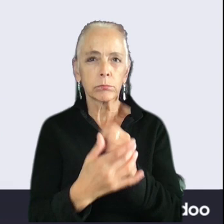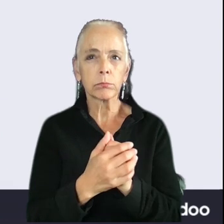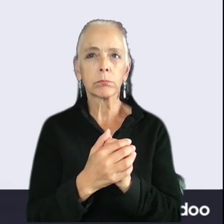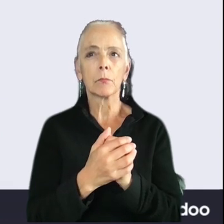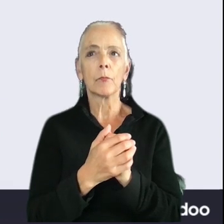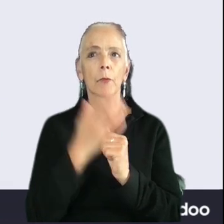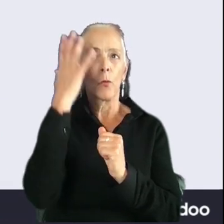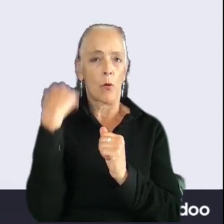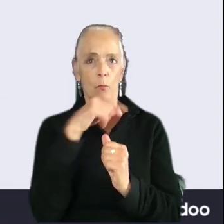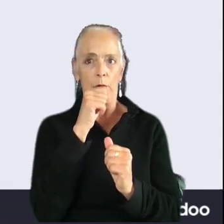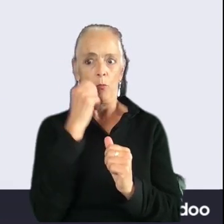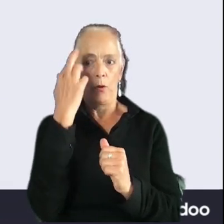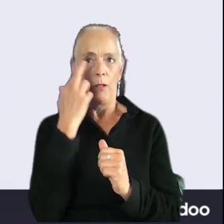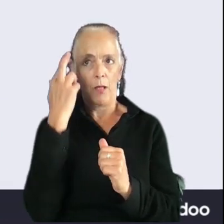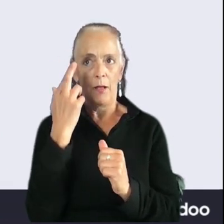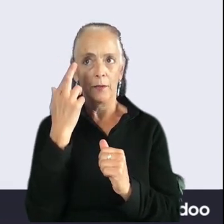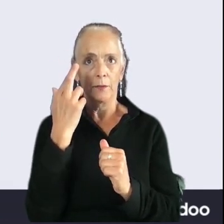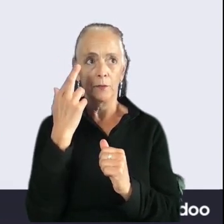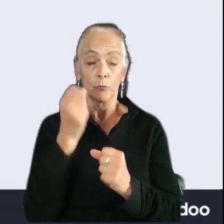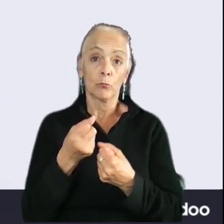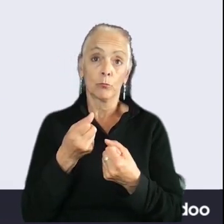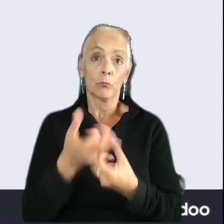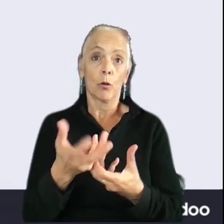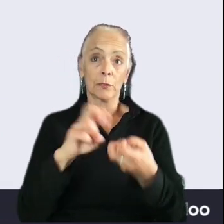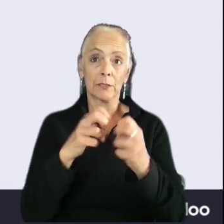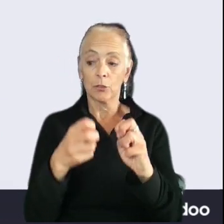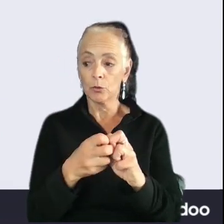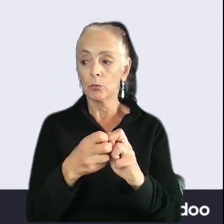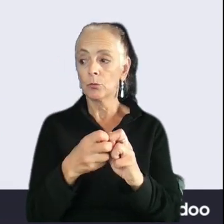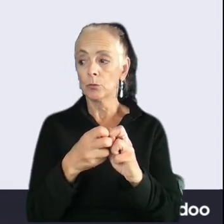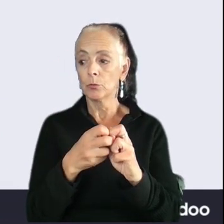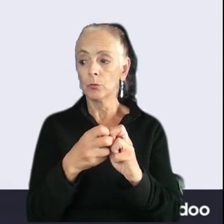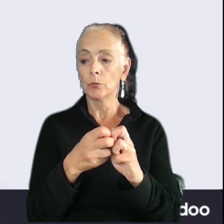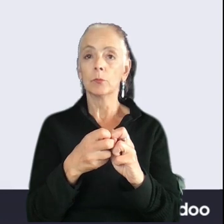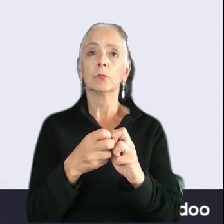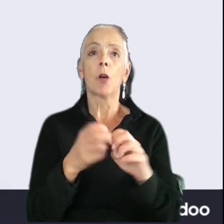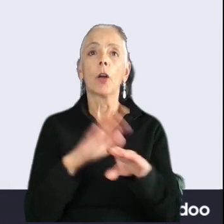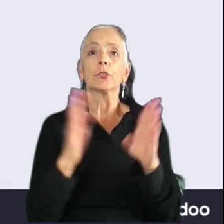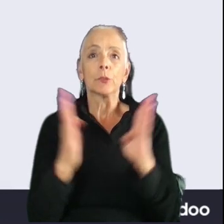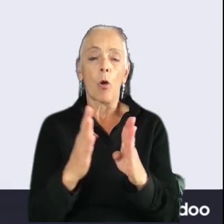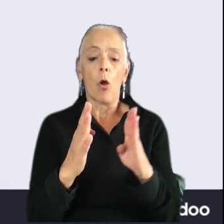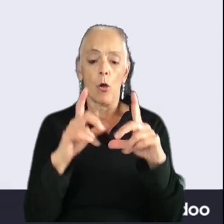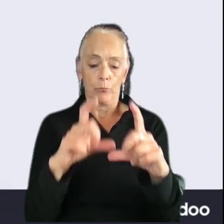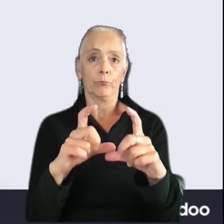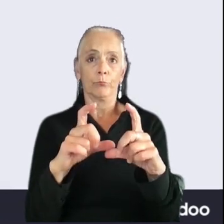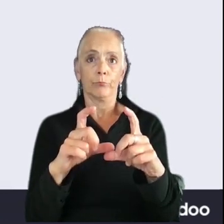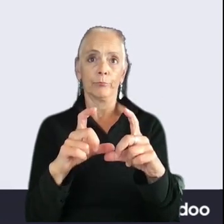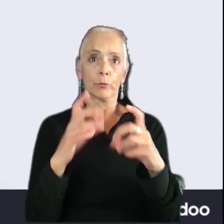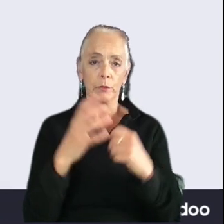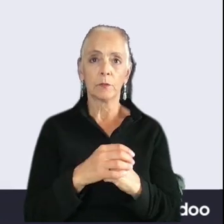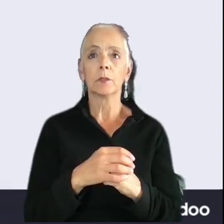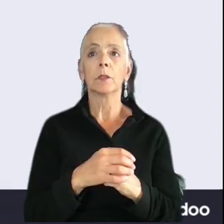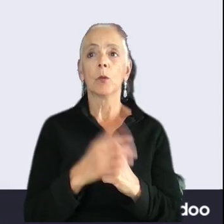really realize that it could be an issue on a small phone screen so uh one example of